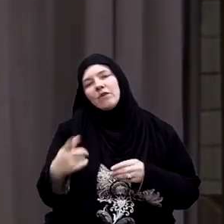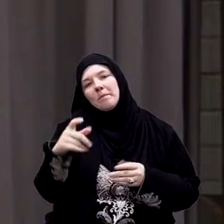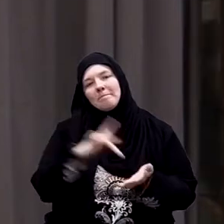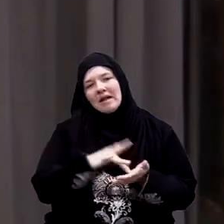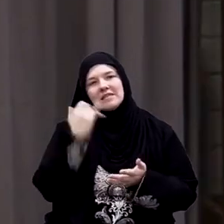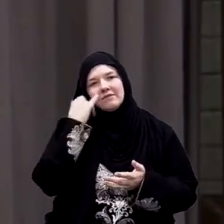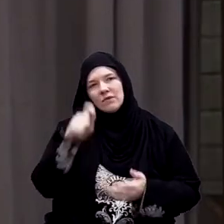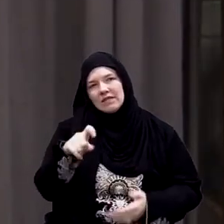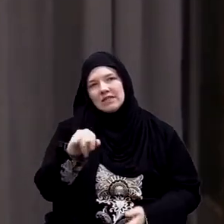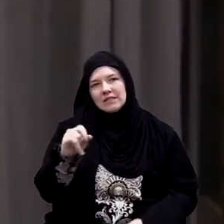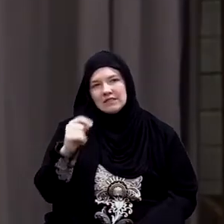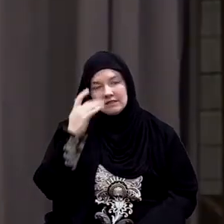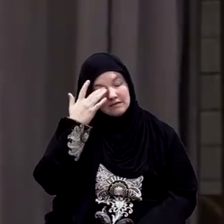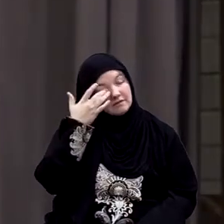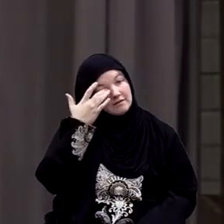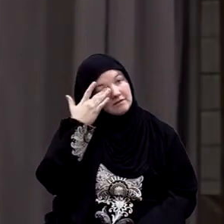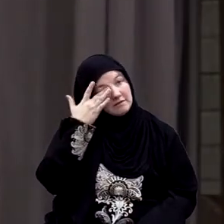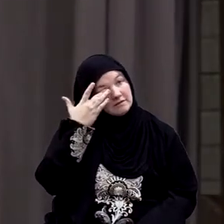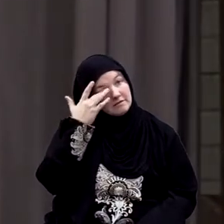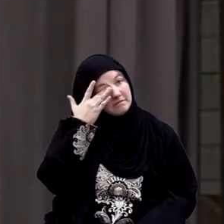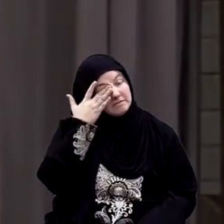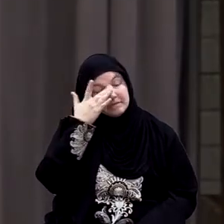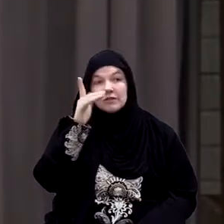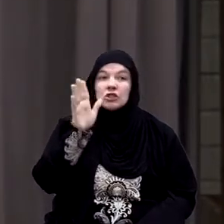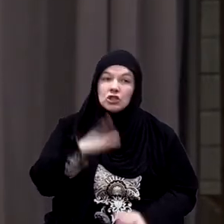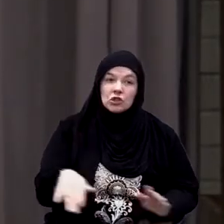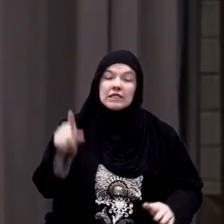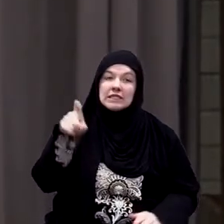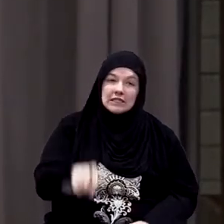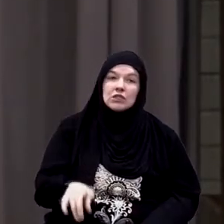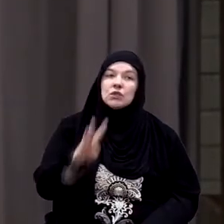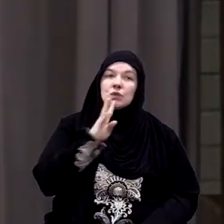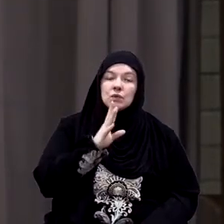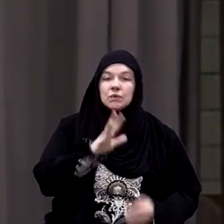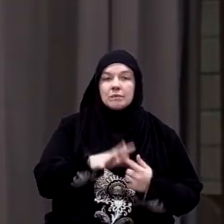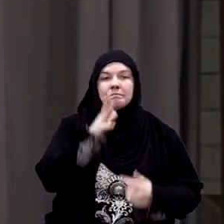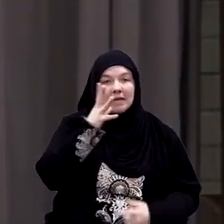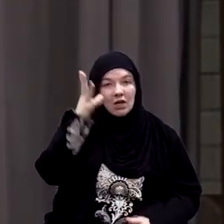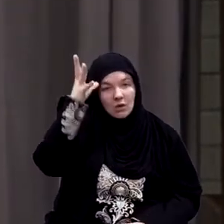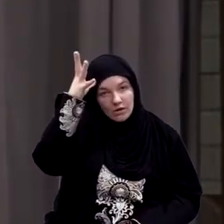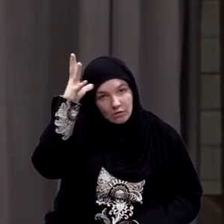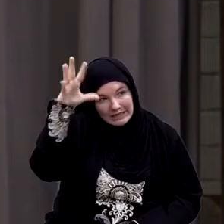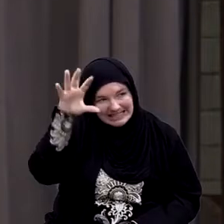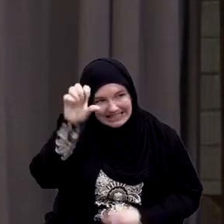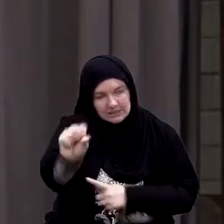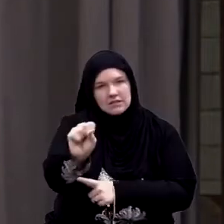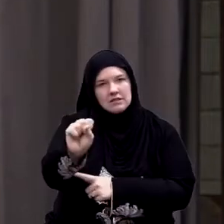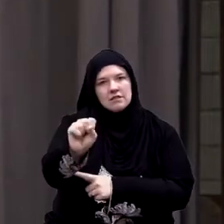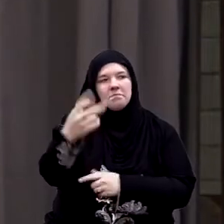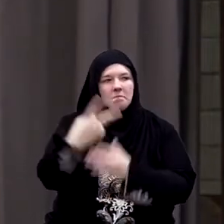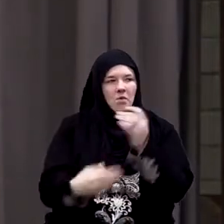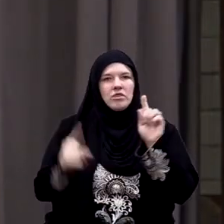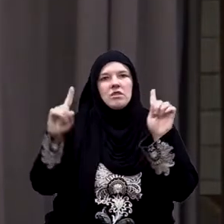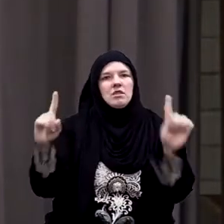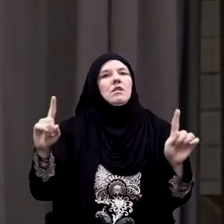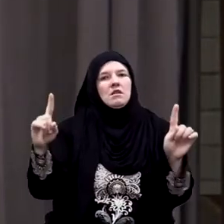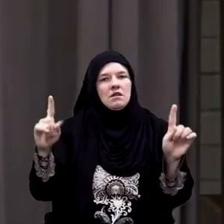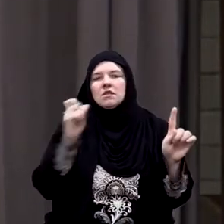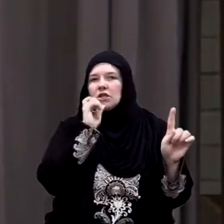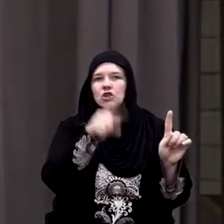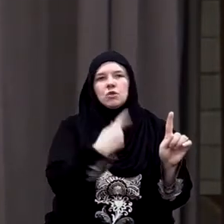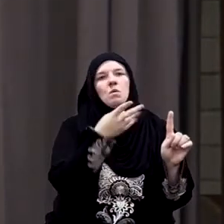it. Children need to talk to parents, plural, parents, the two, not just one.